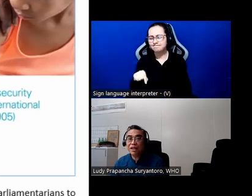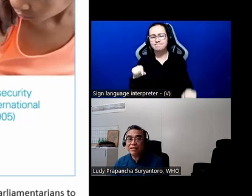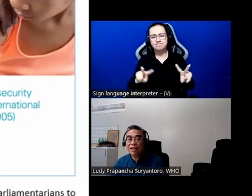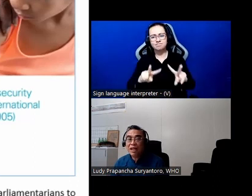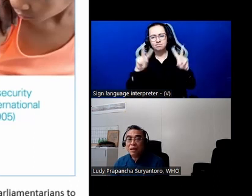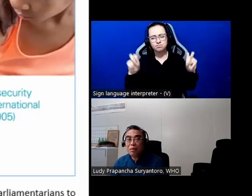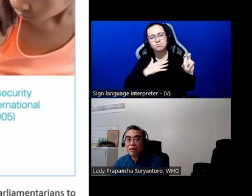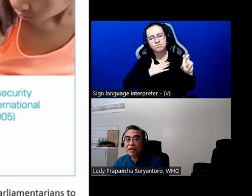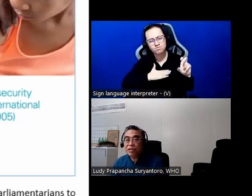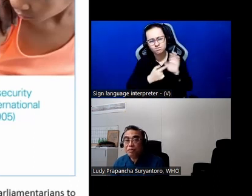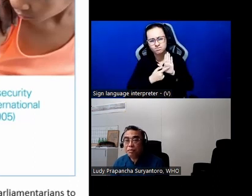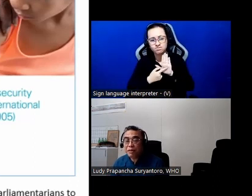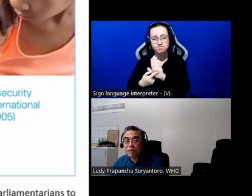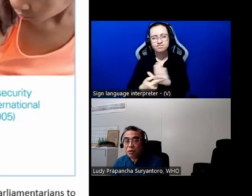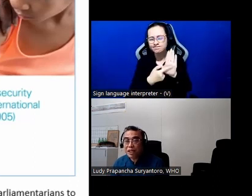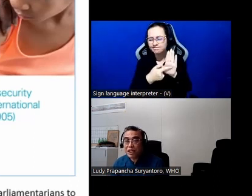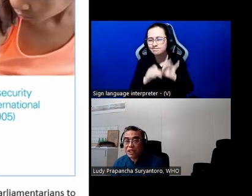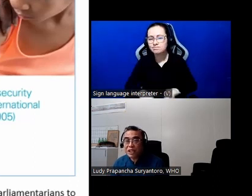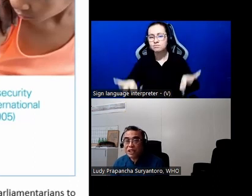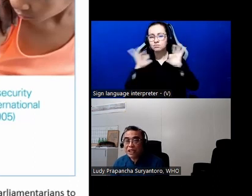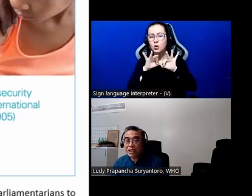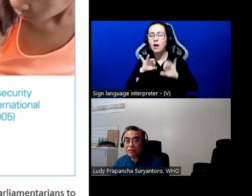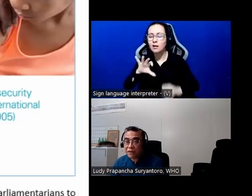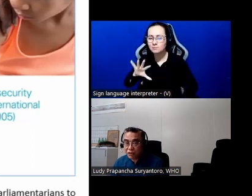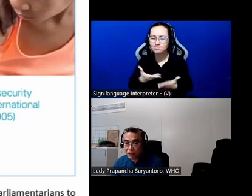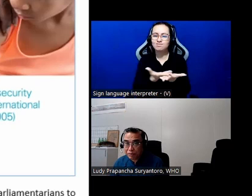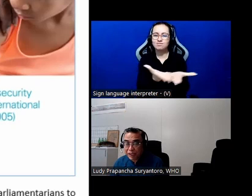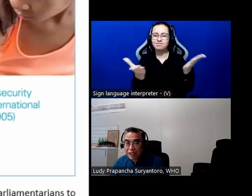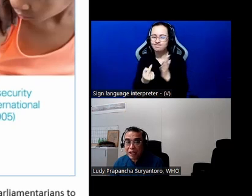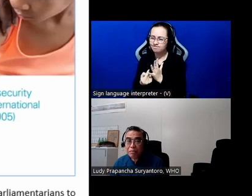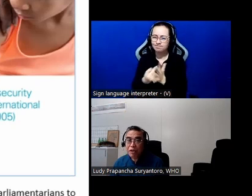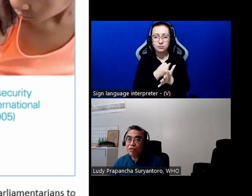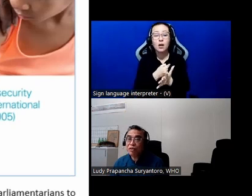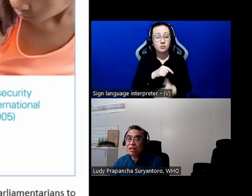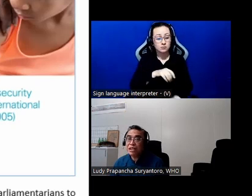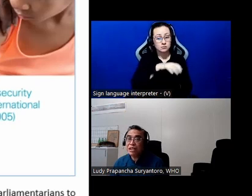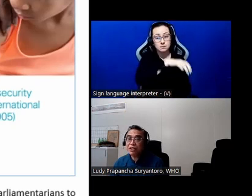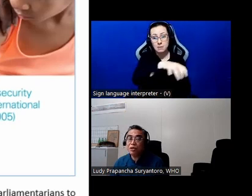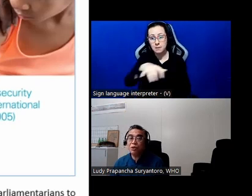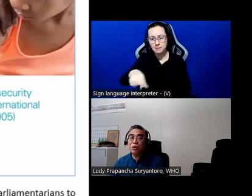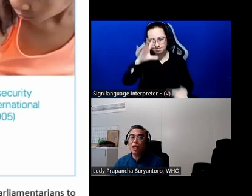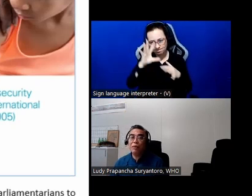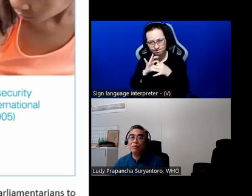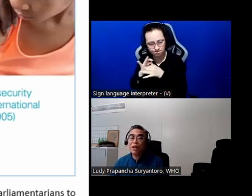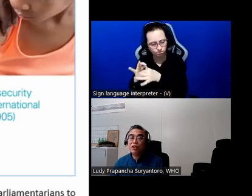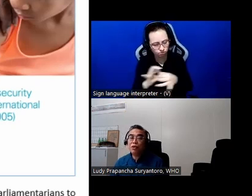health threats, multisectoral preparedness coordination is vital. WHO is committed